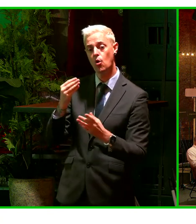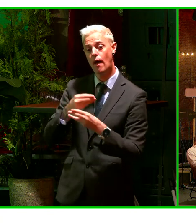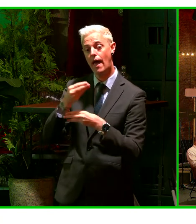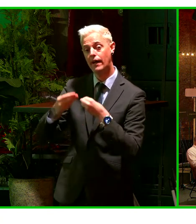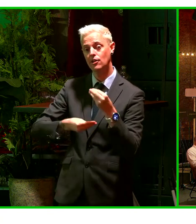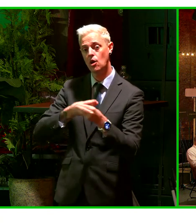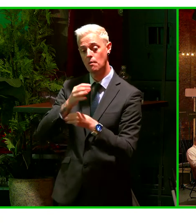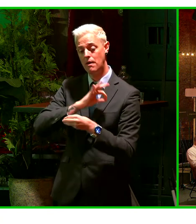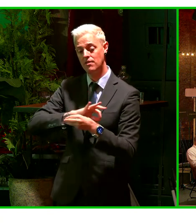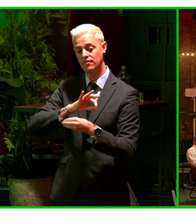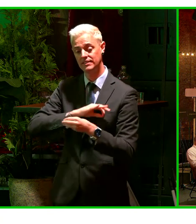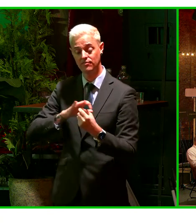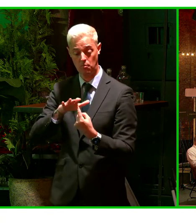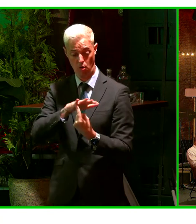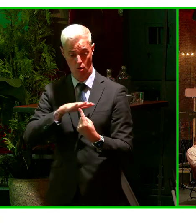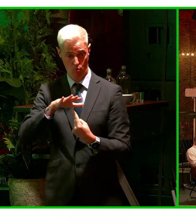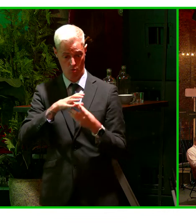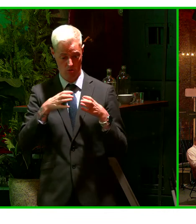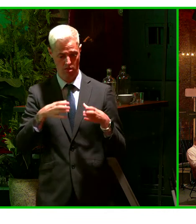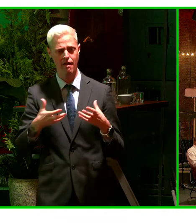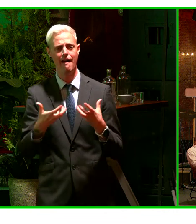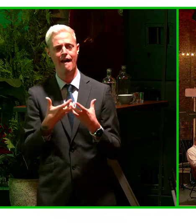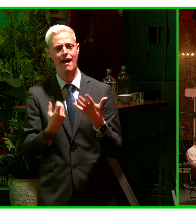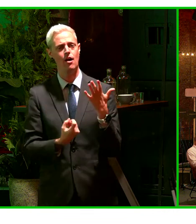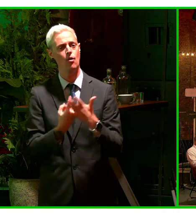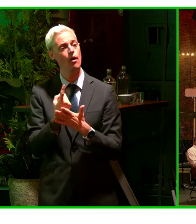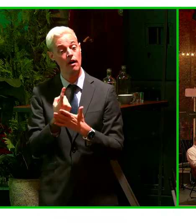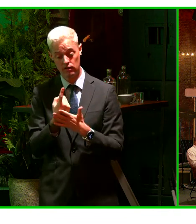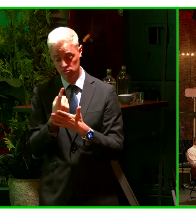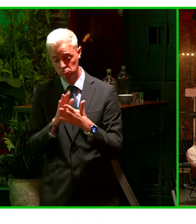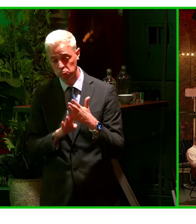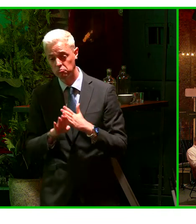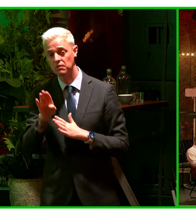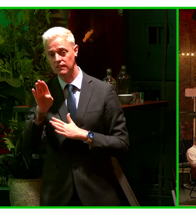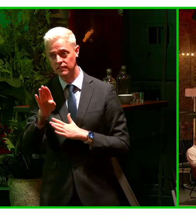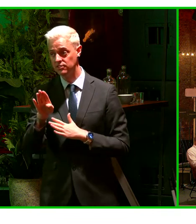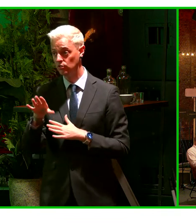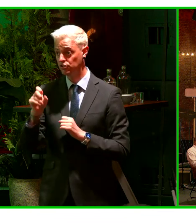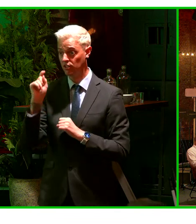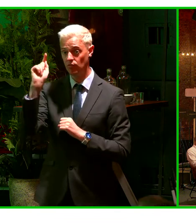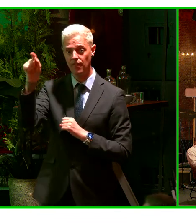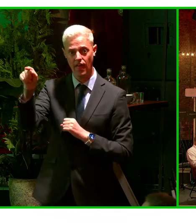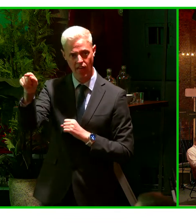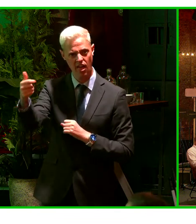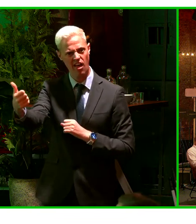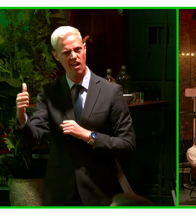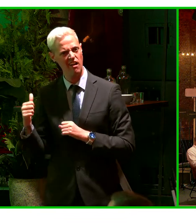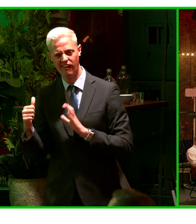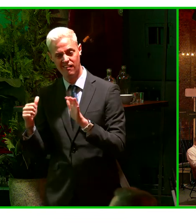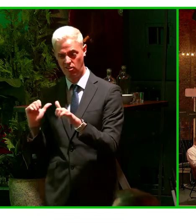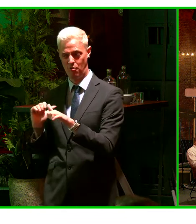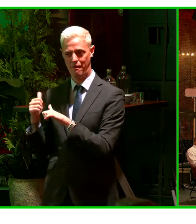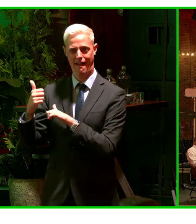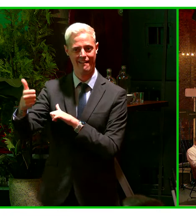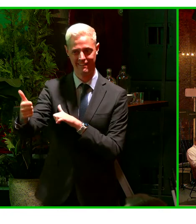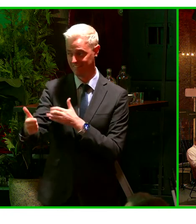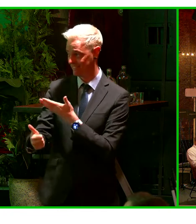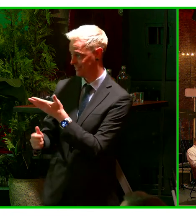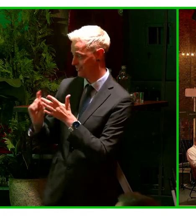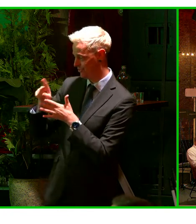local energy generation, and how can we capture these? And I'll go in reverse order this time. I'll start at this end and I'll move that way. So, Johnny.